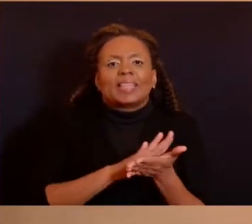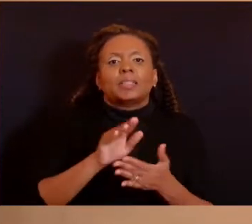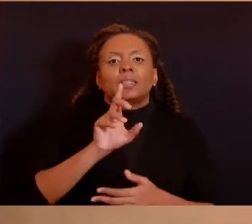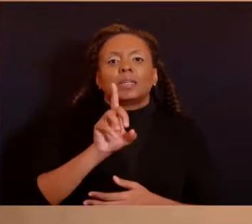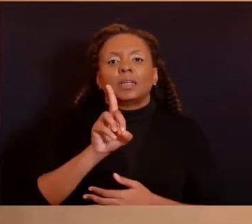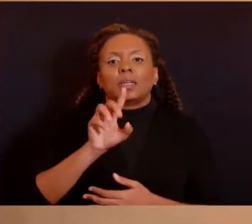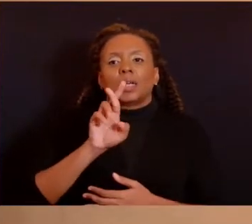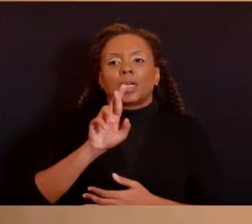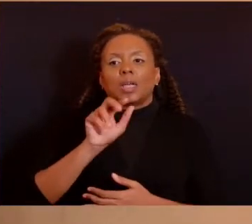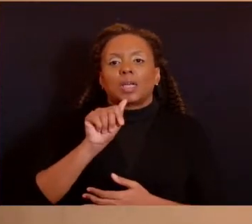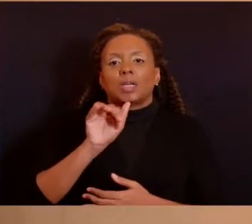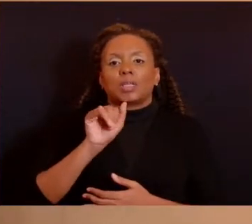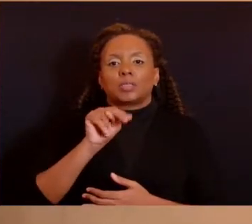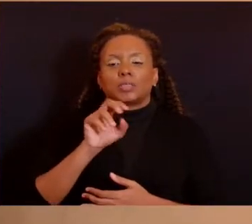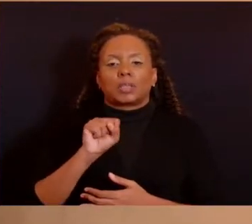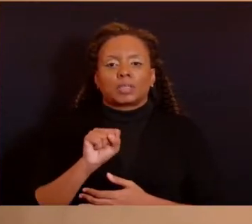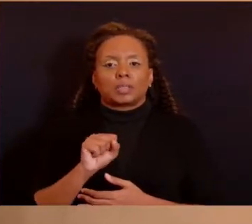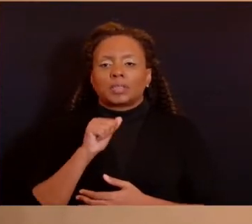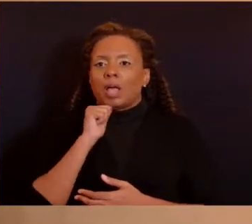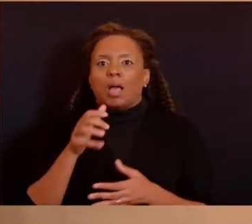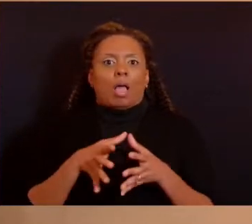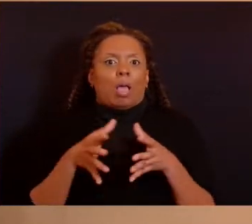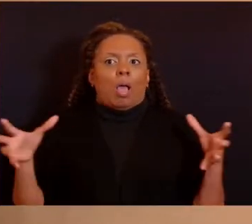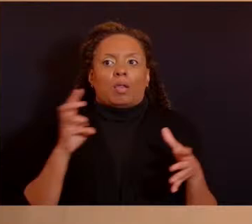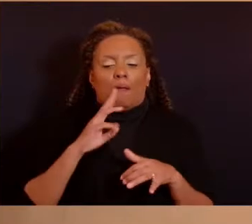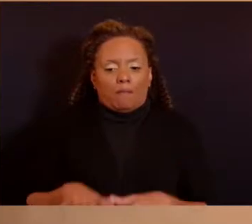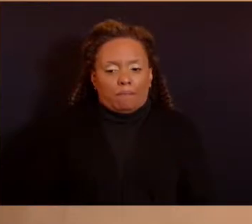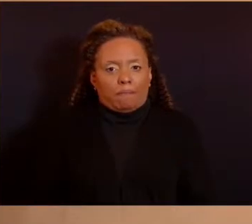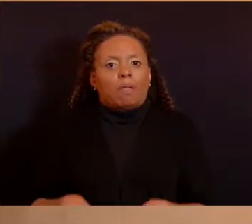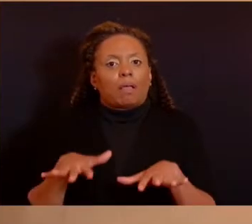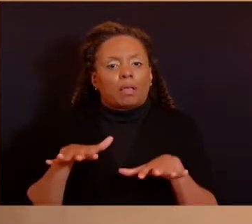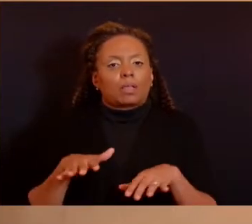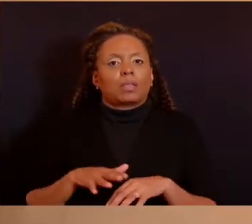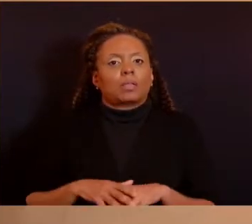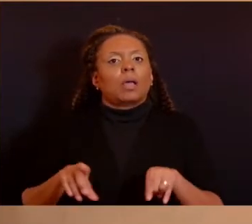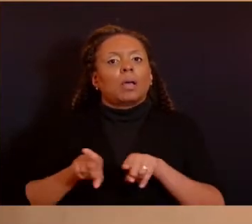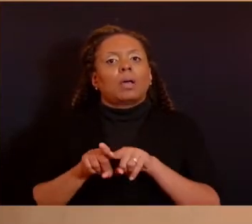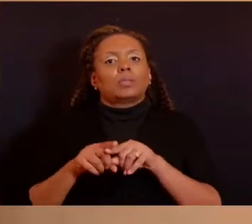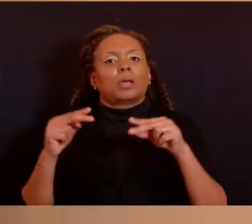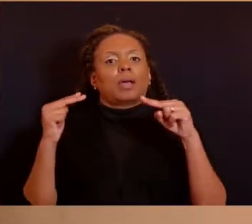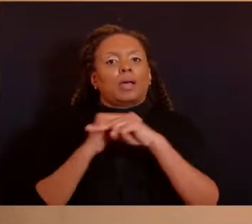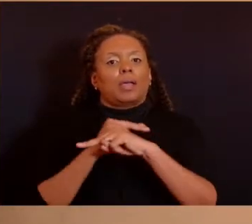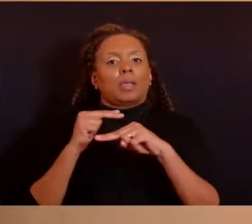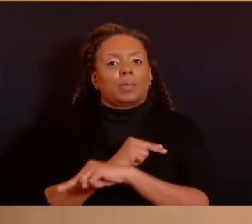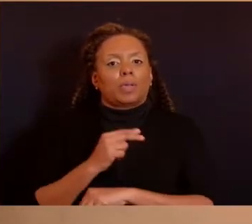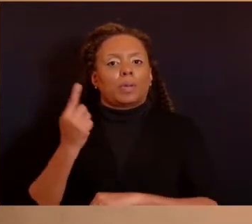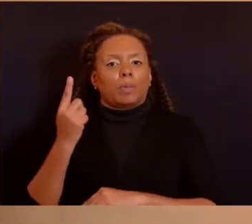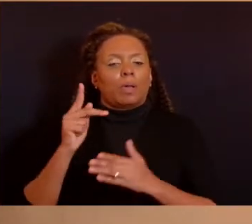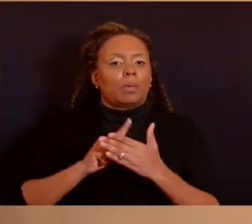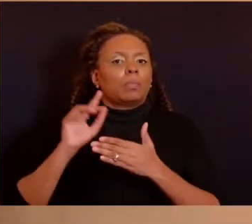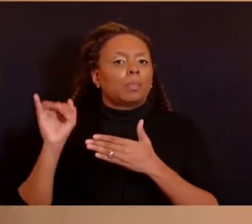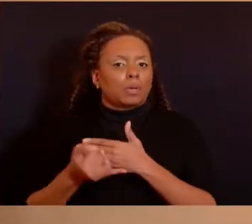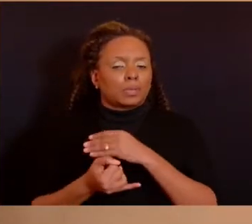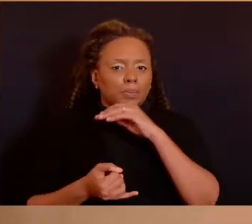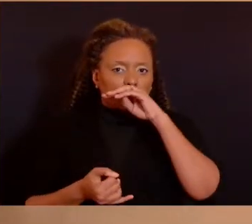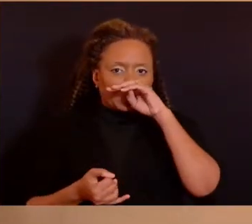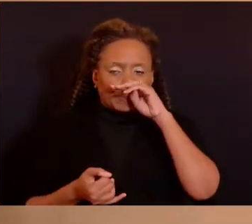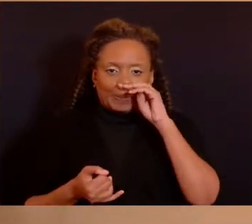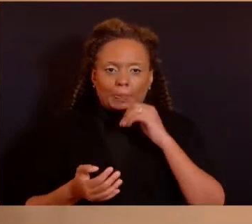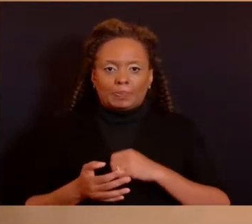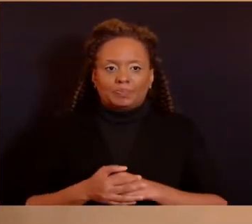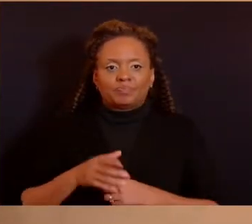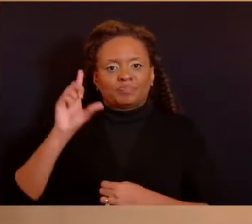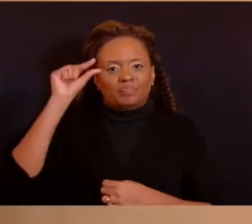has alleviated some flooding. As you're also aware, as part of the Highway 1 upgrade project, the government not only